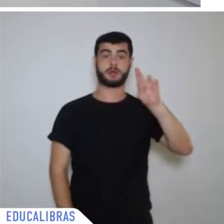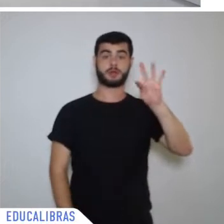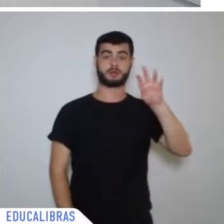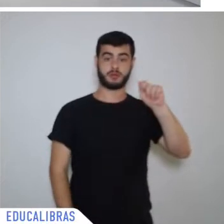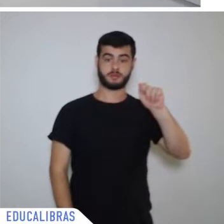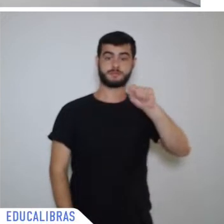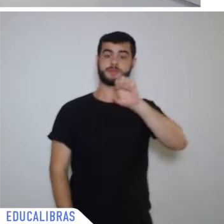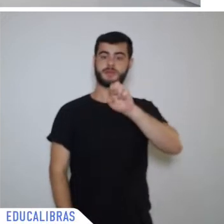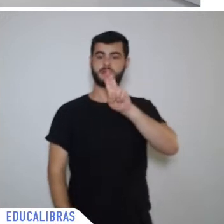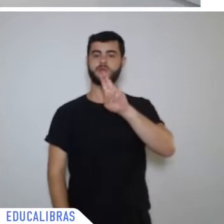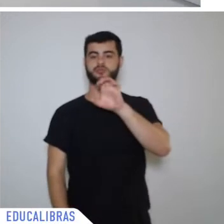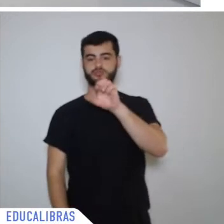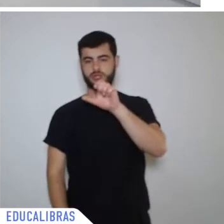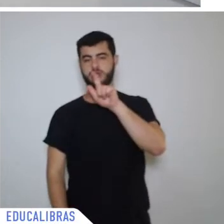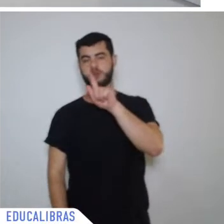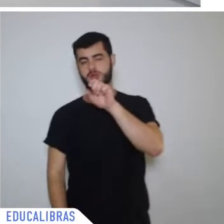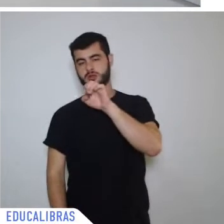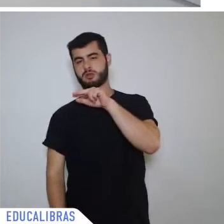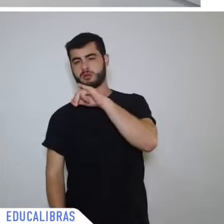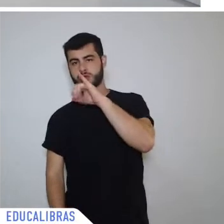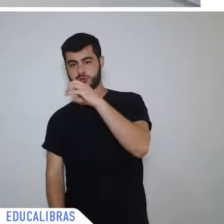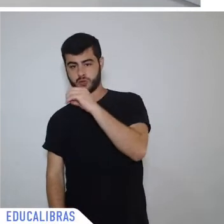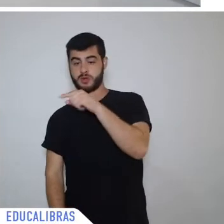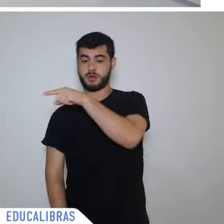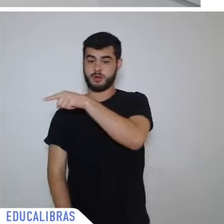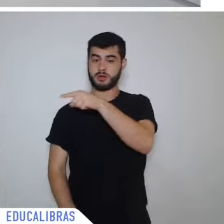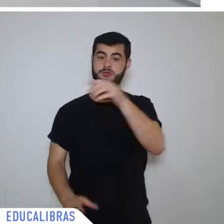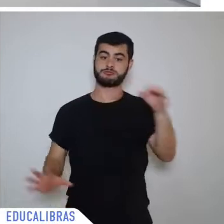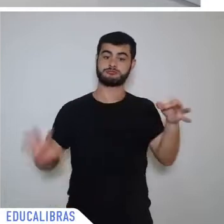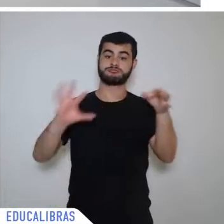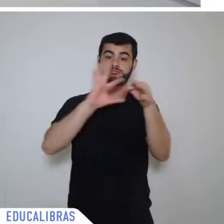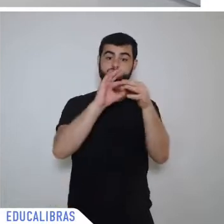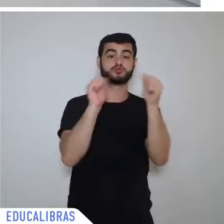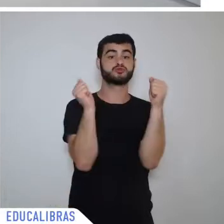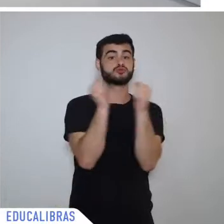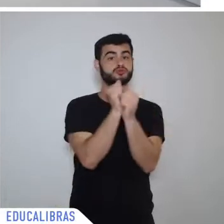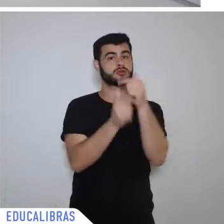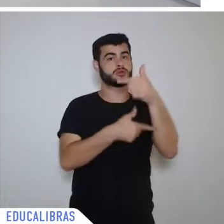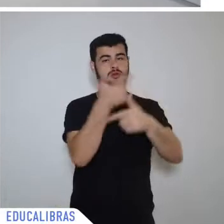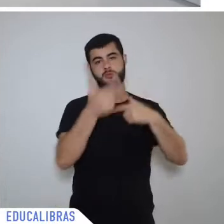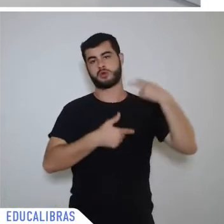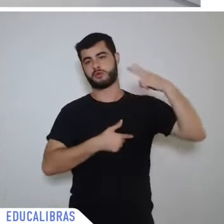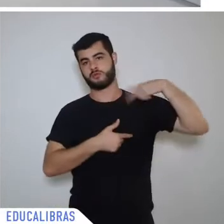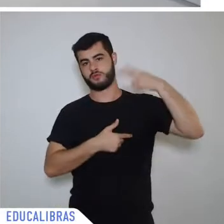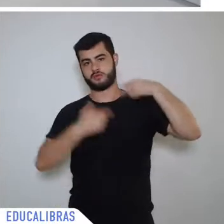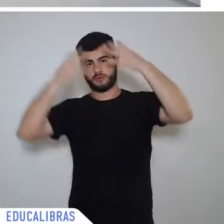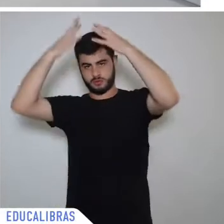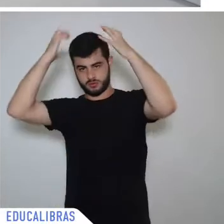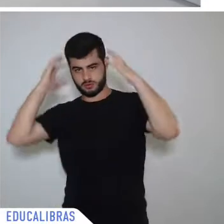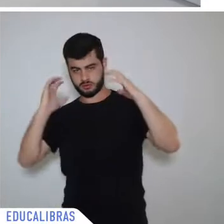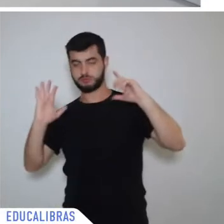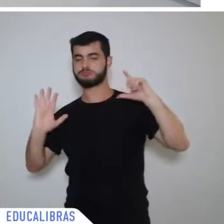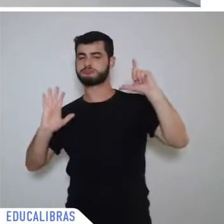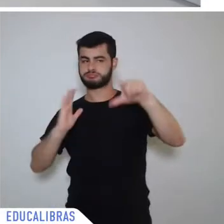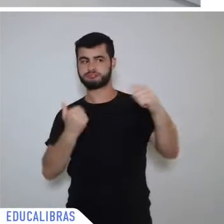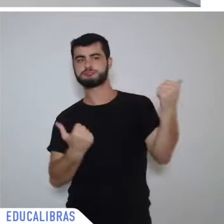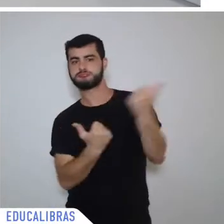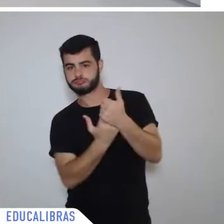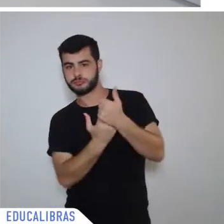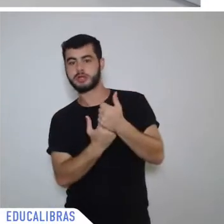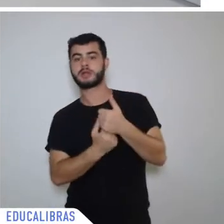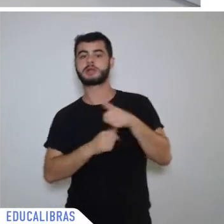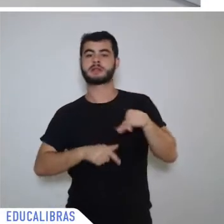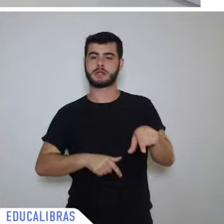Roberta Eugenio, who was a parliament assistant of Marielle Franco's until she was